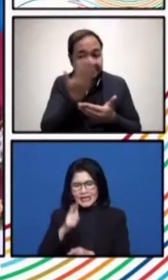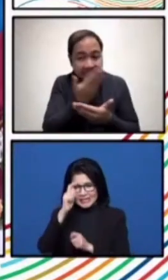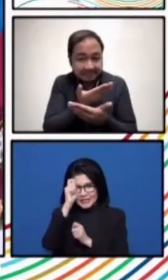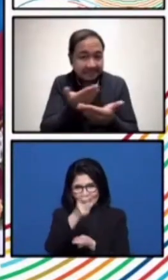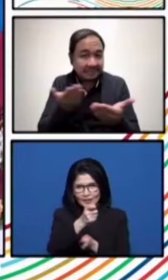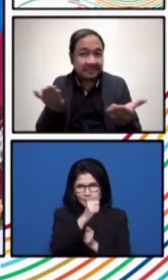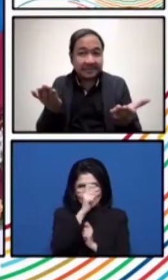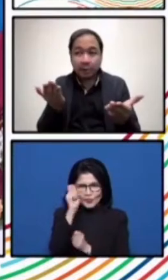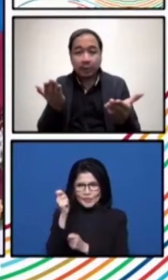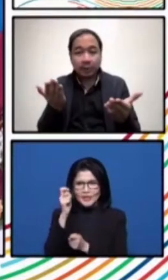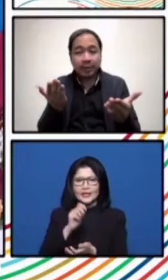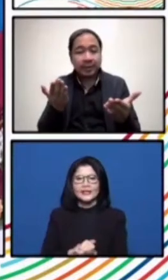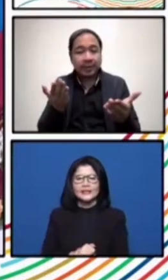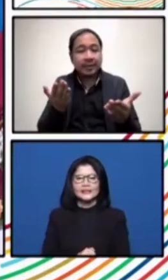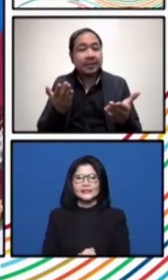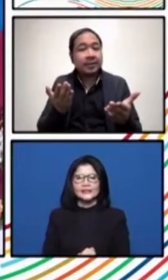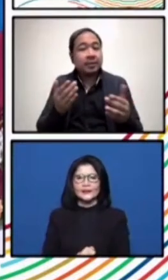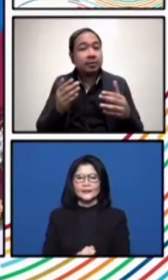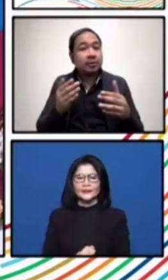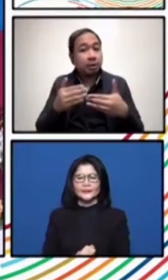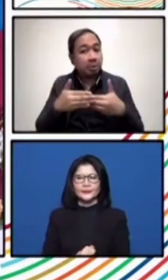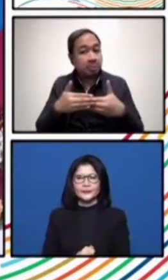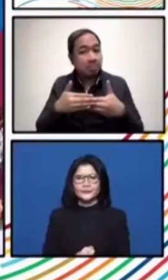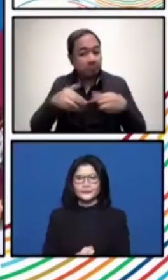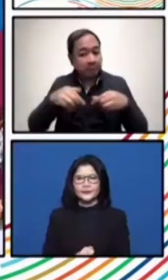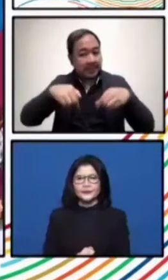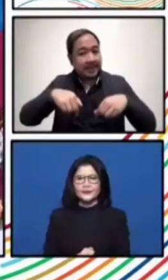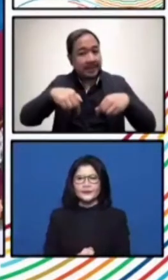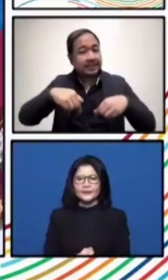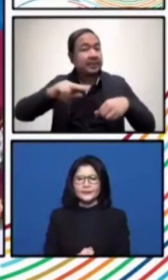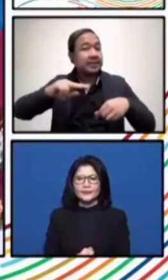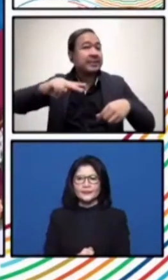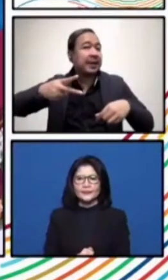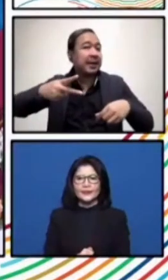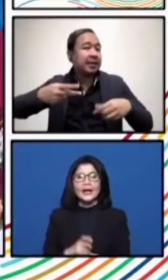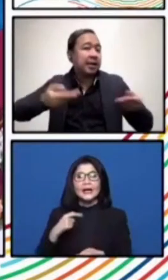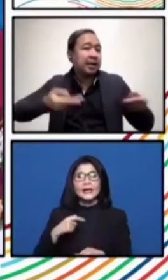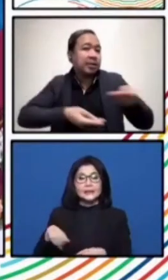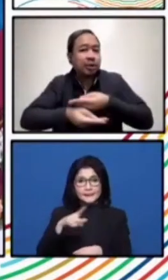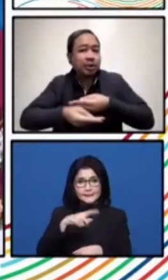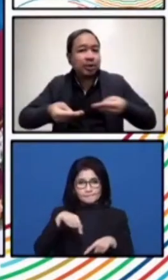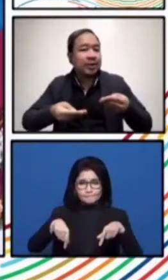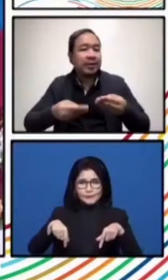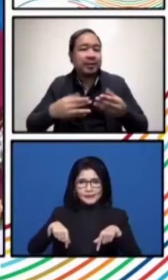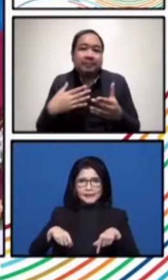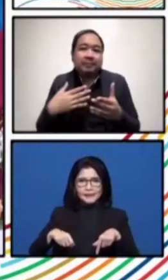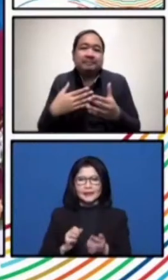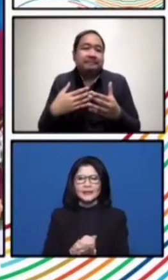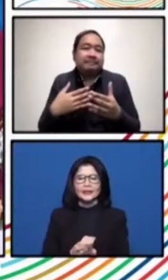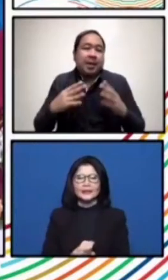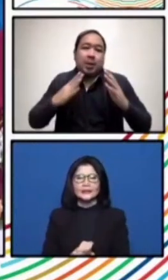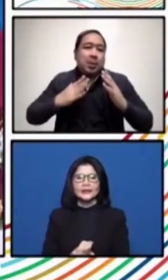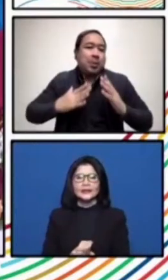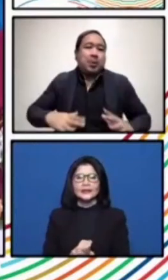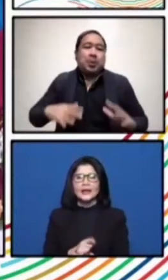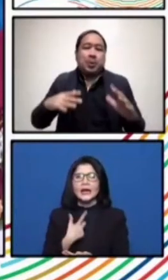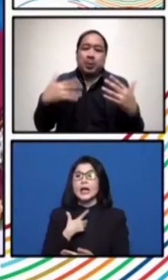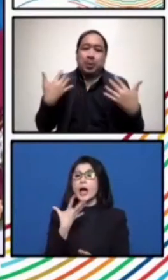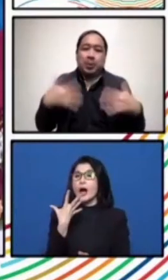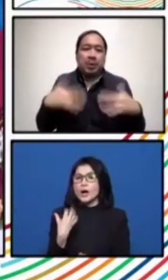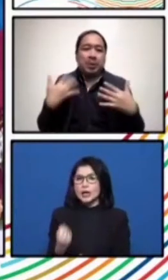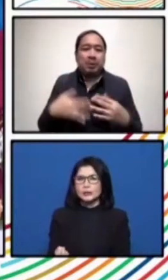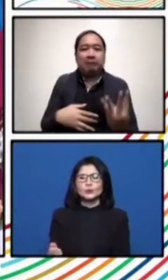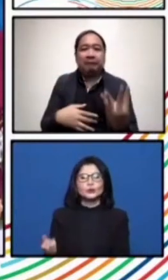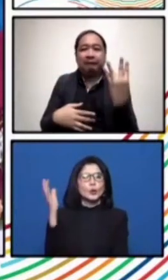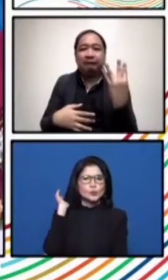gentlemen under this round table 2 we are lucky having four panelists in one discussion